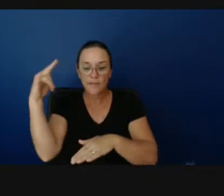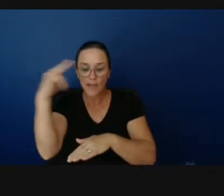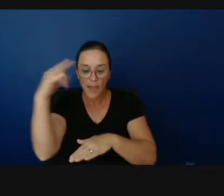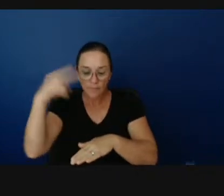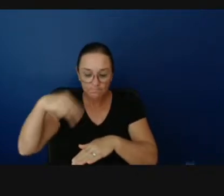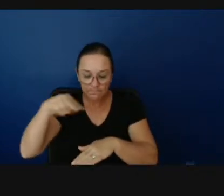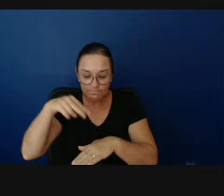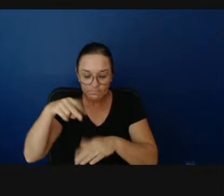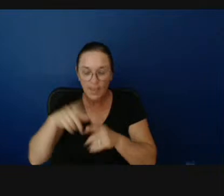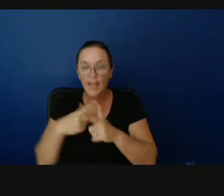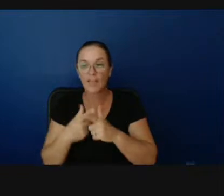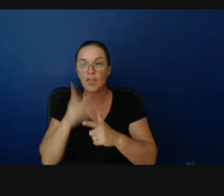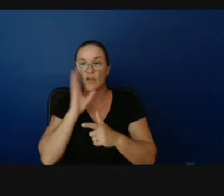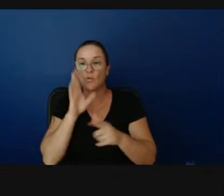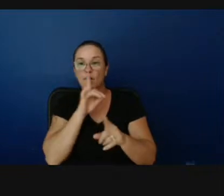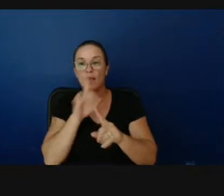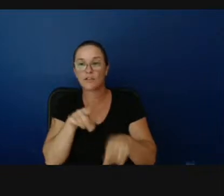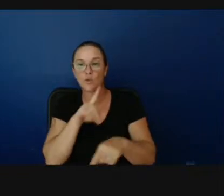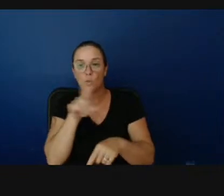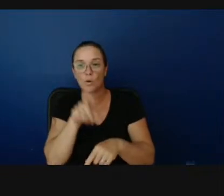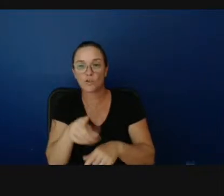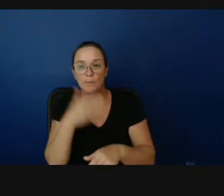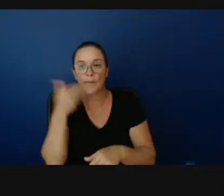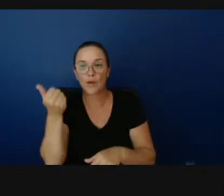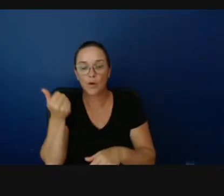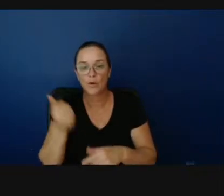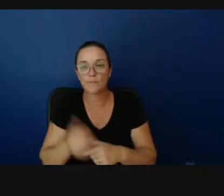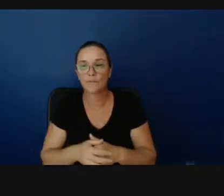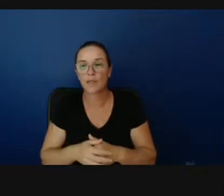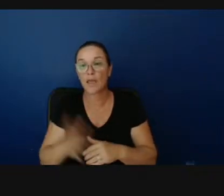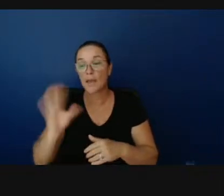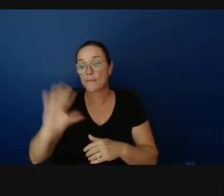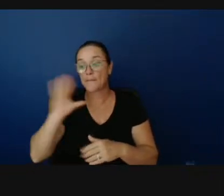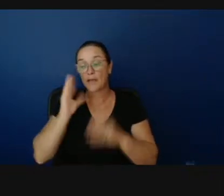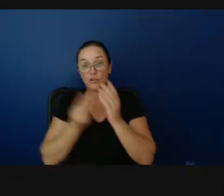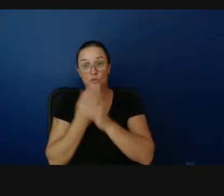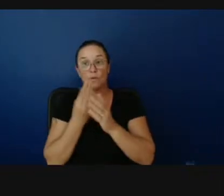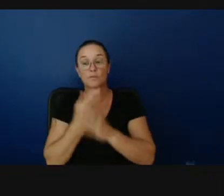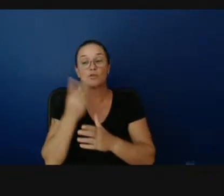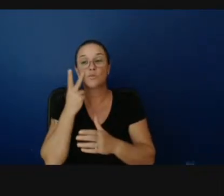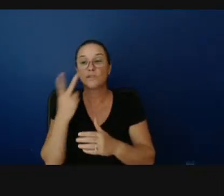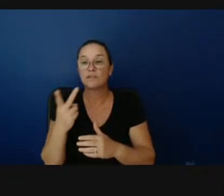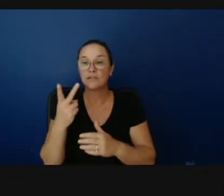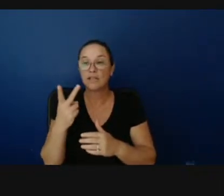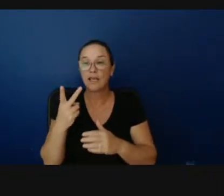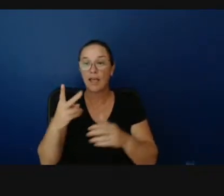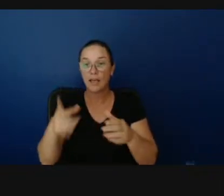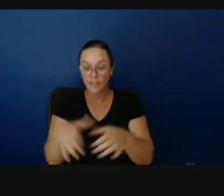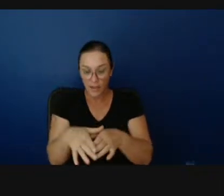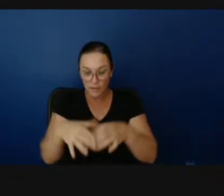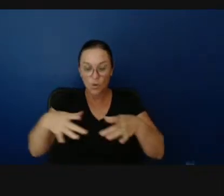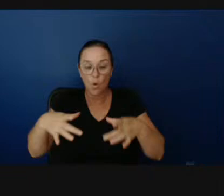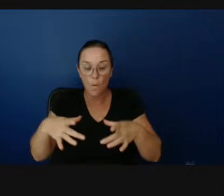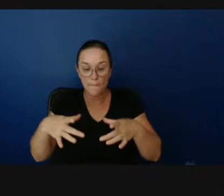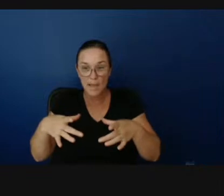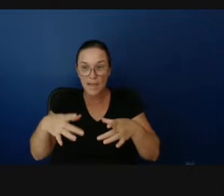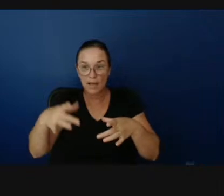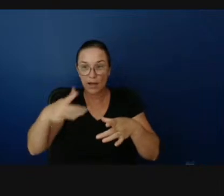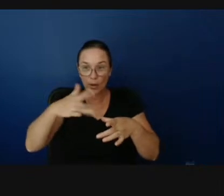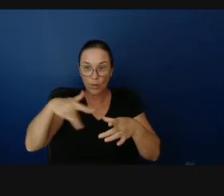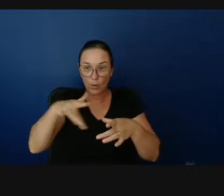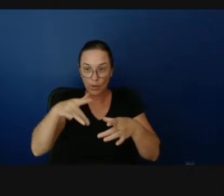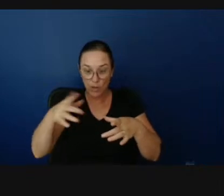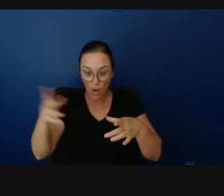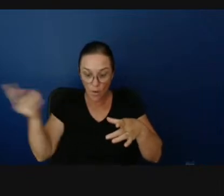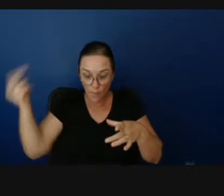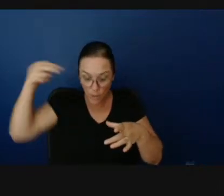hopefully help to answer that question. In past eruptions, we've seen that the vent remains open. So there's still molten material visible